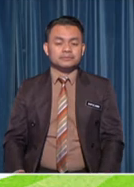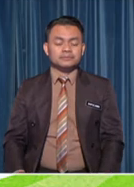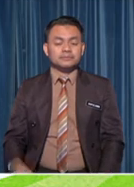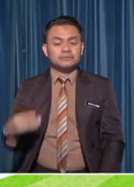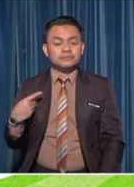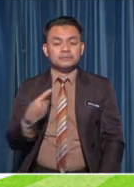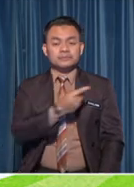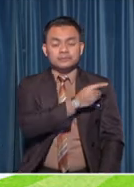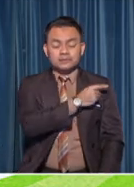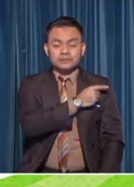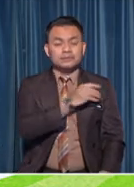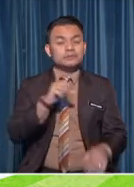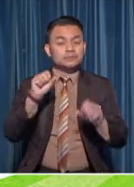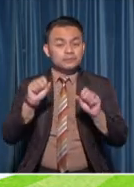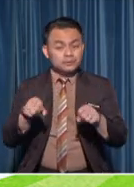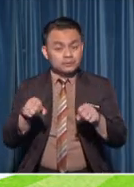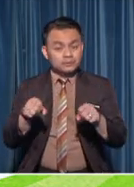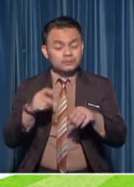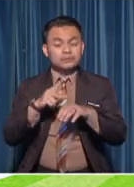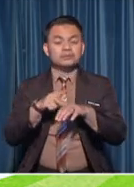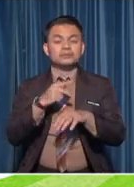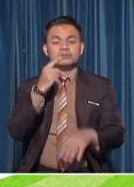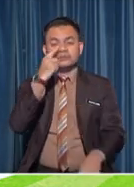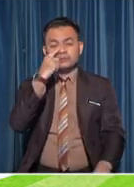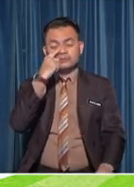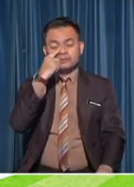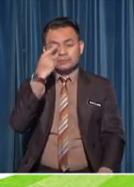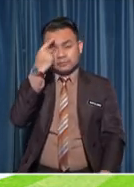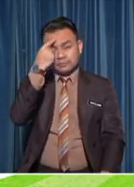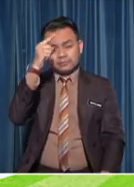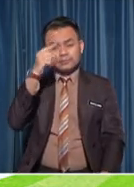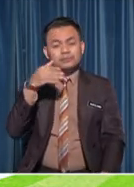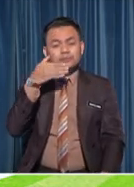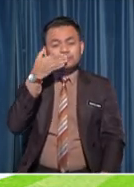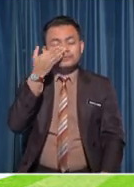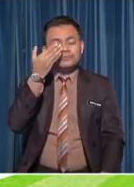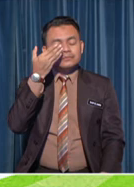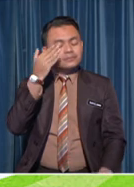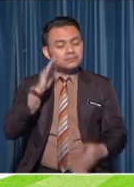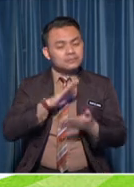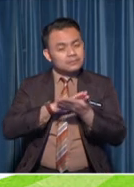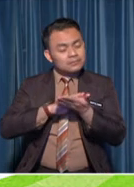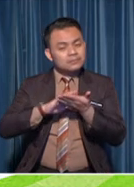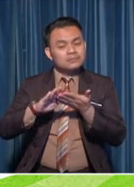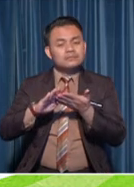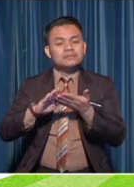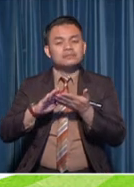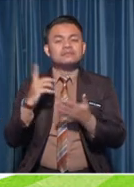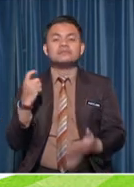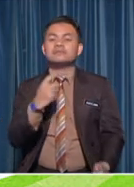We also use our nose to smell nice scents like perfume and